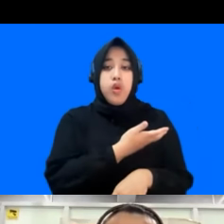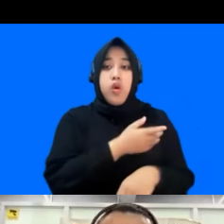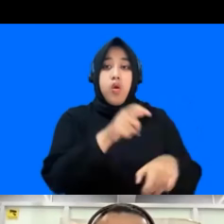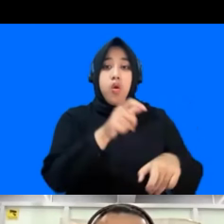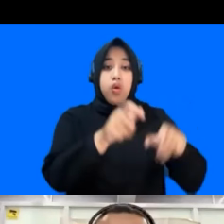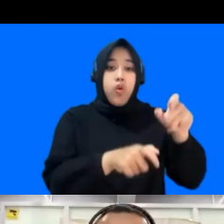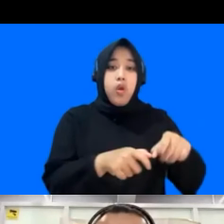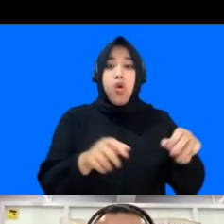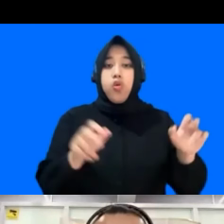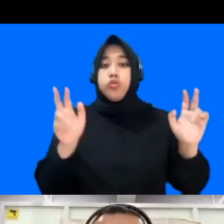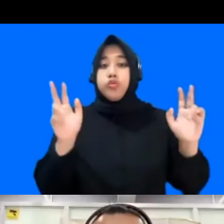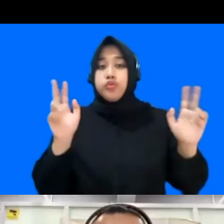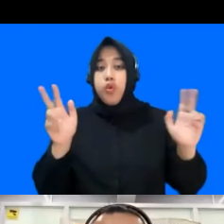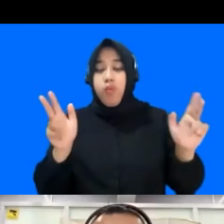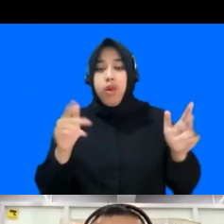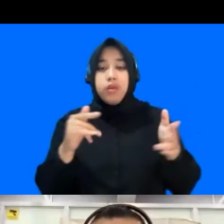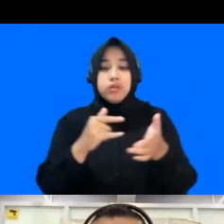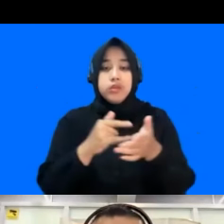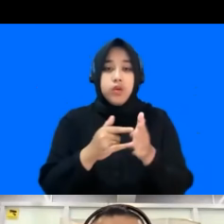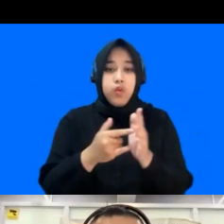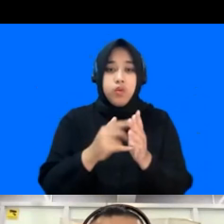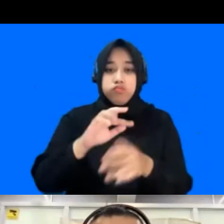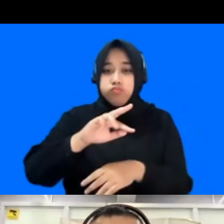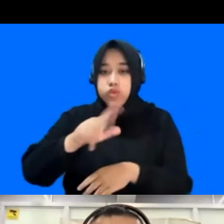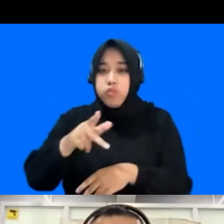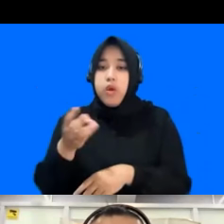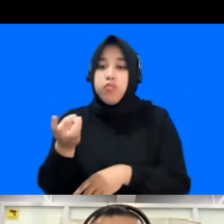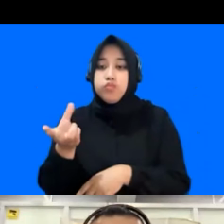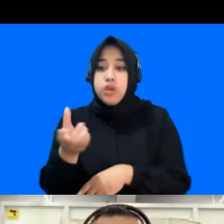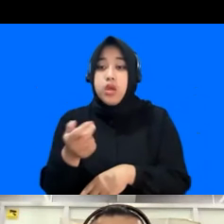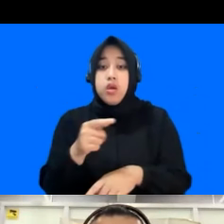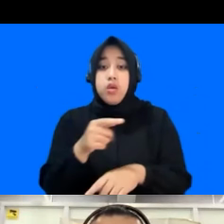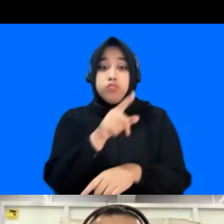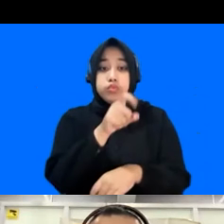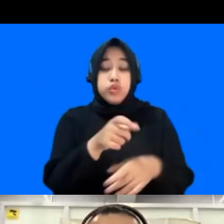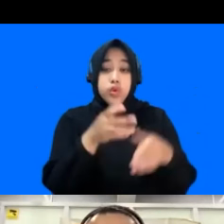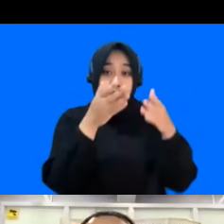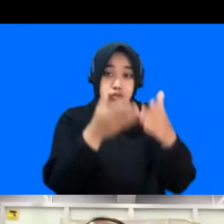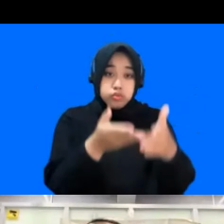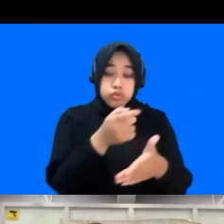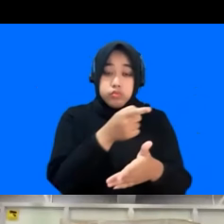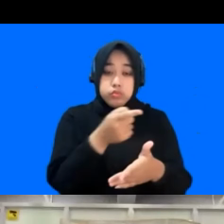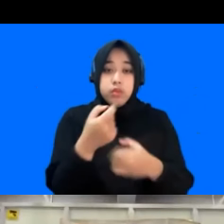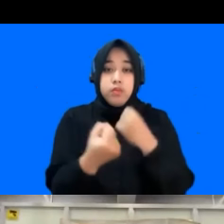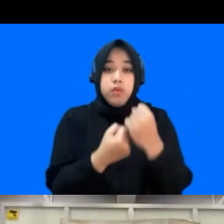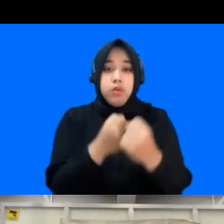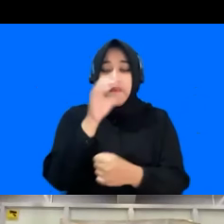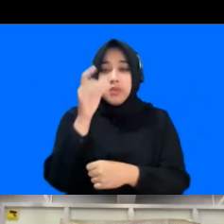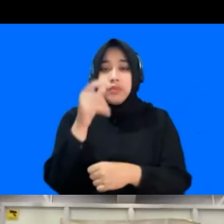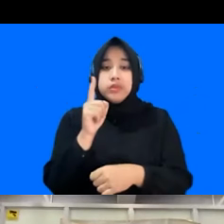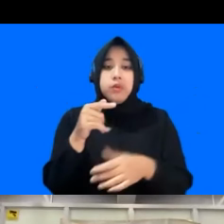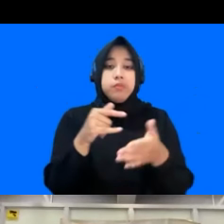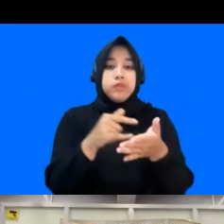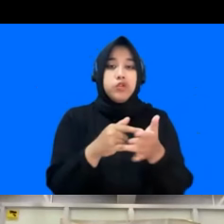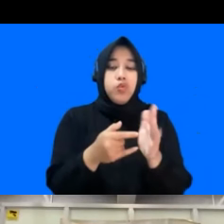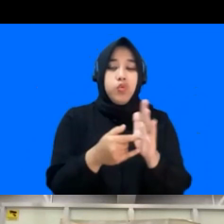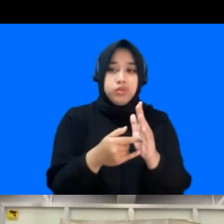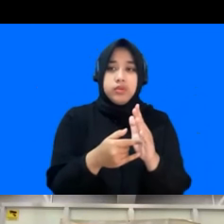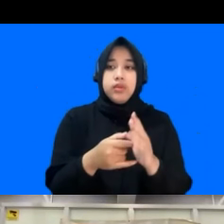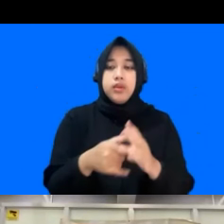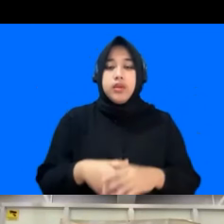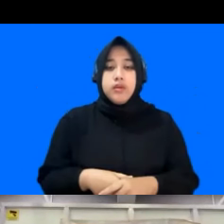And to that end, what we do is to run three different services. One is bespoke programs,